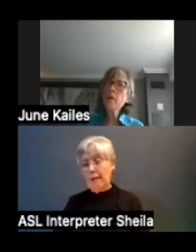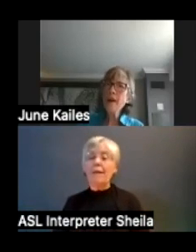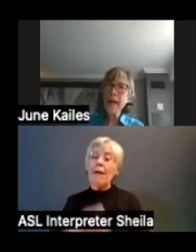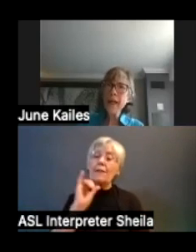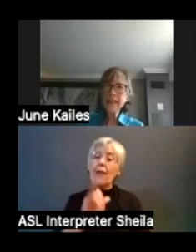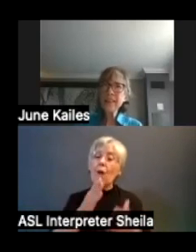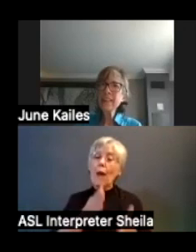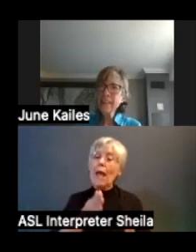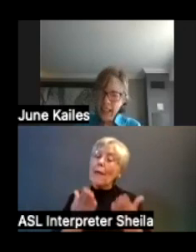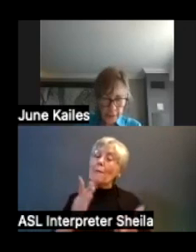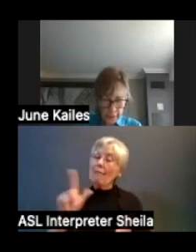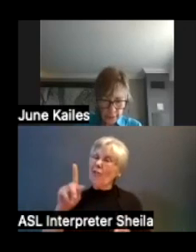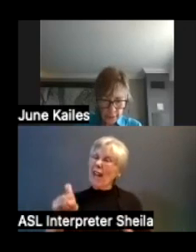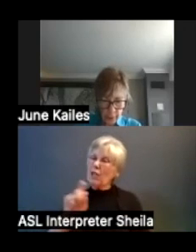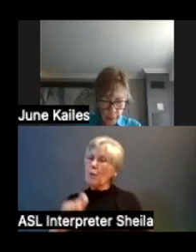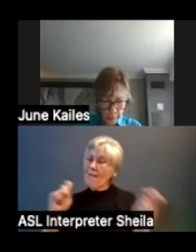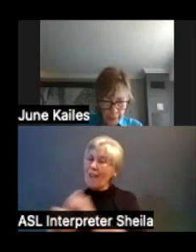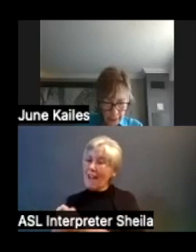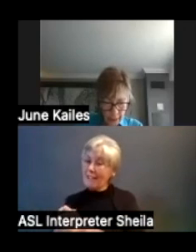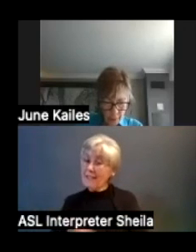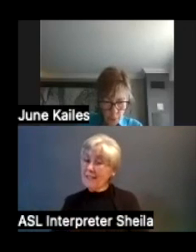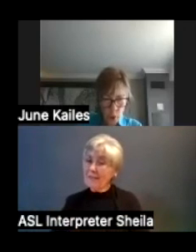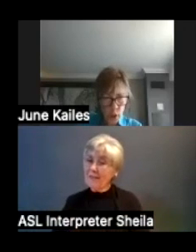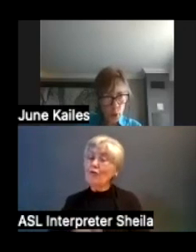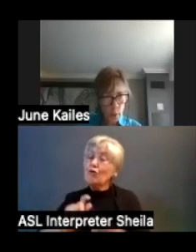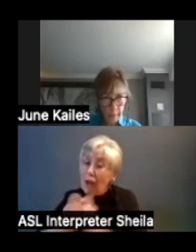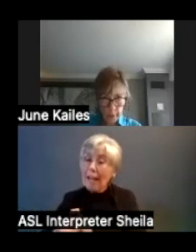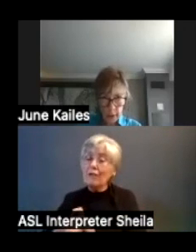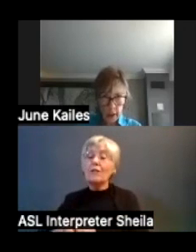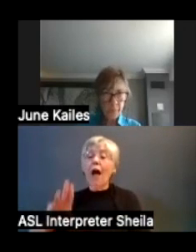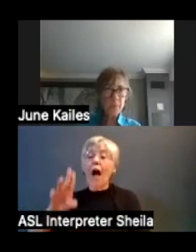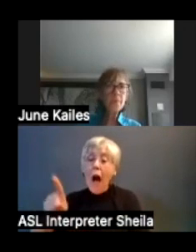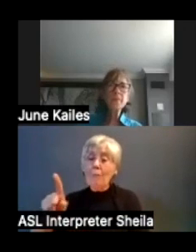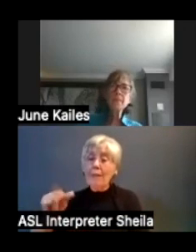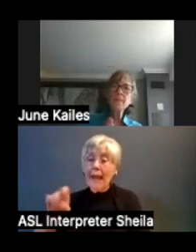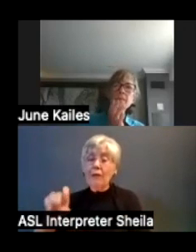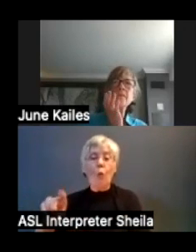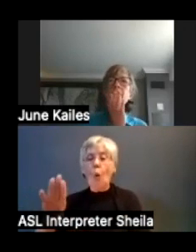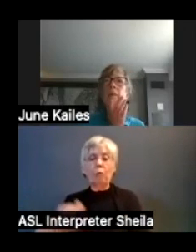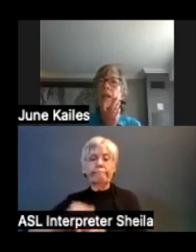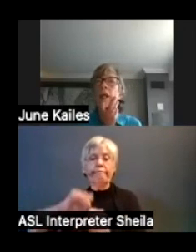be revised, changed, updated, or scrapped.